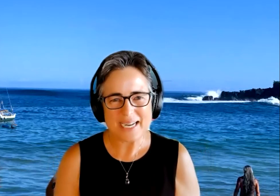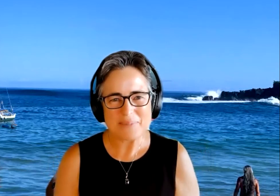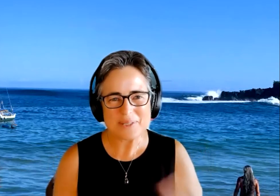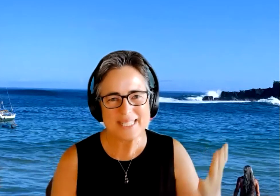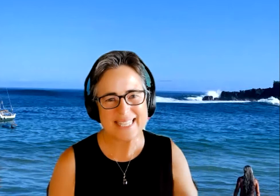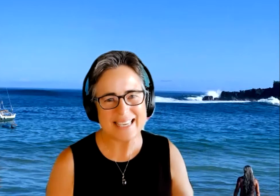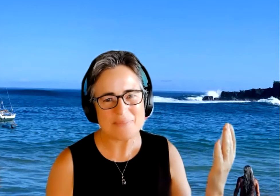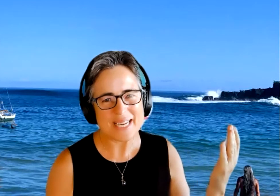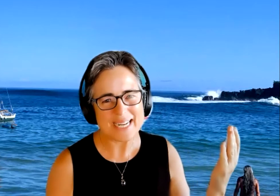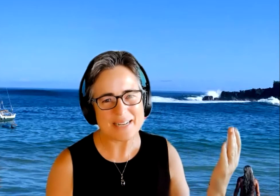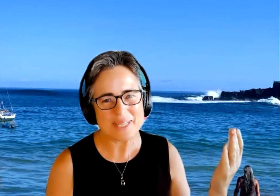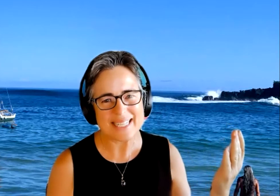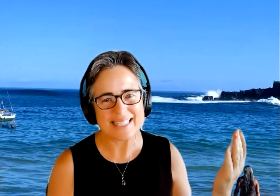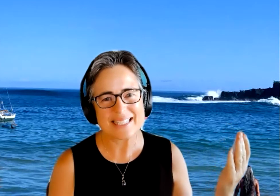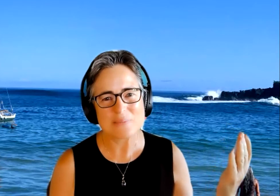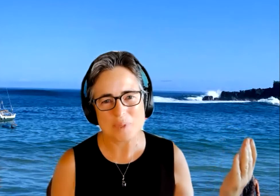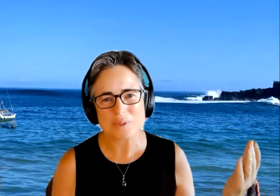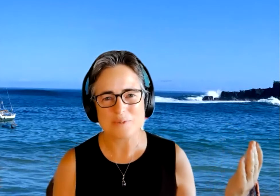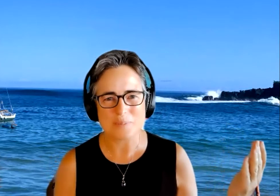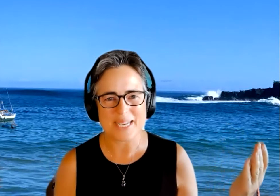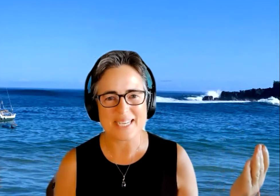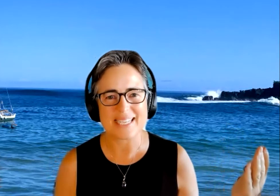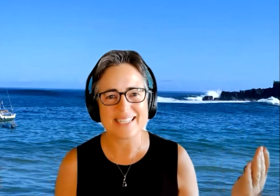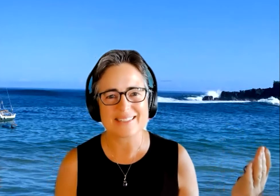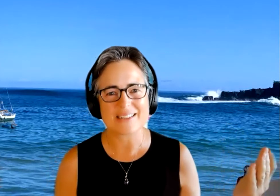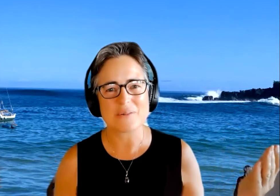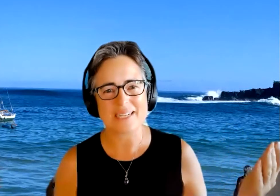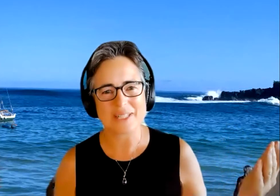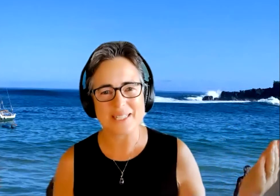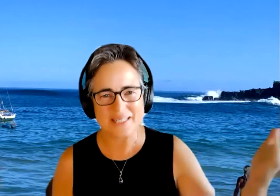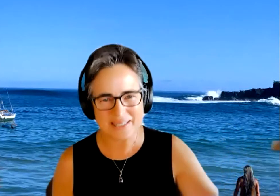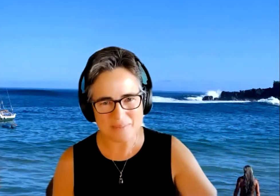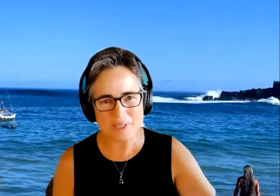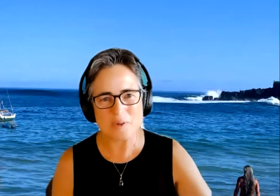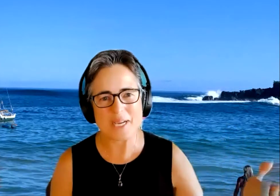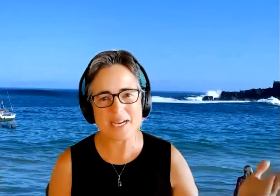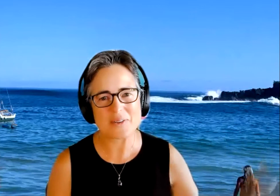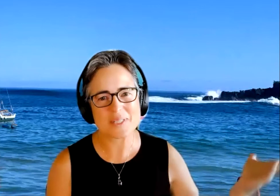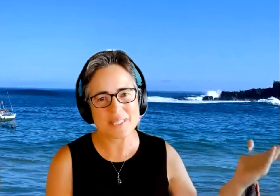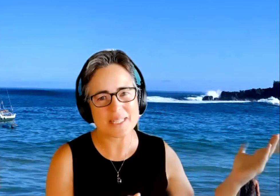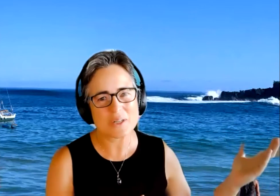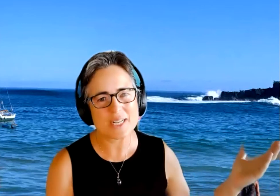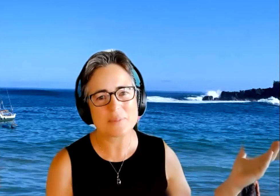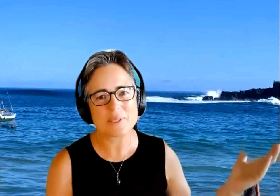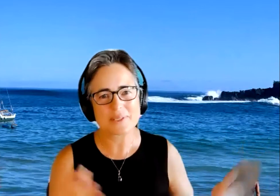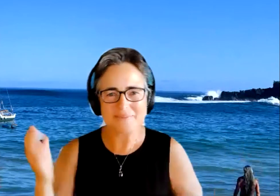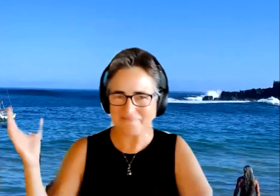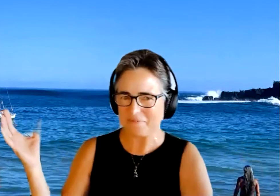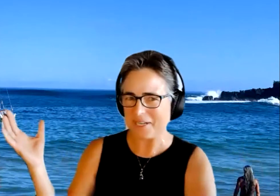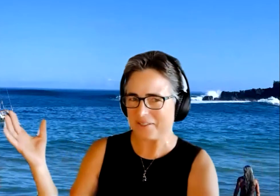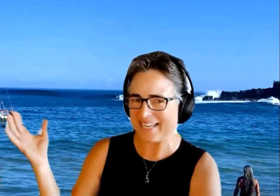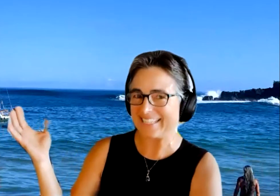final lap. You can see behind me this beautiful bay here in Hawaii, which is down below my house, and this